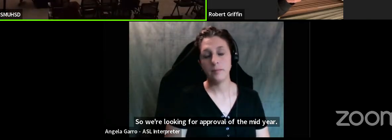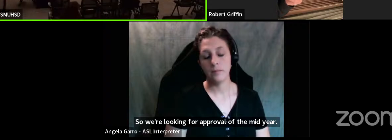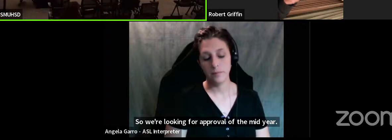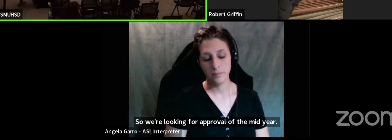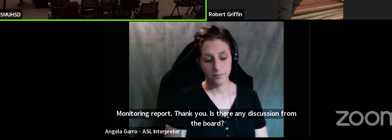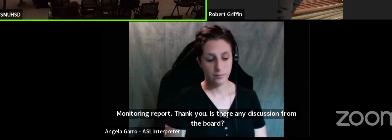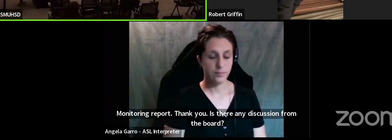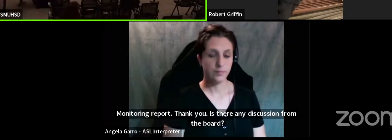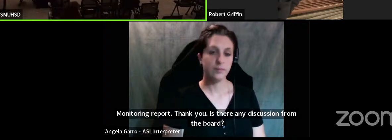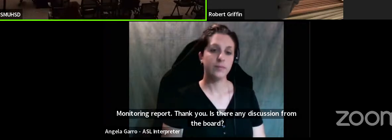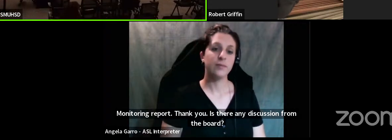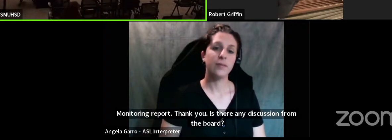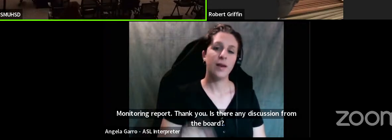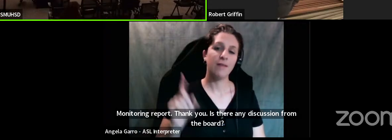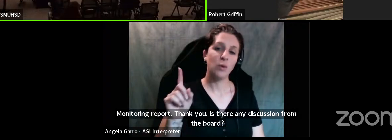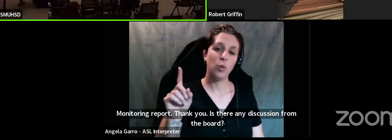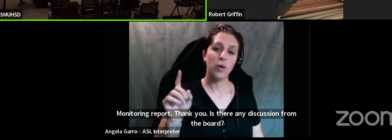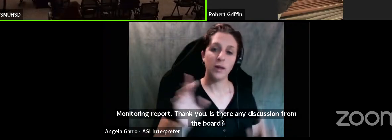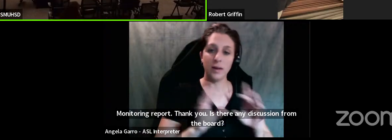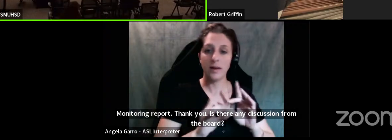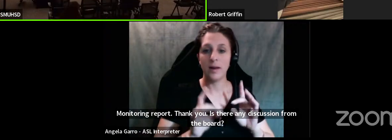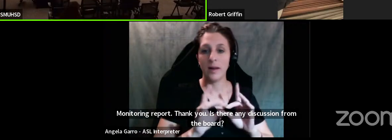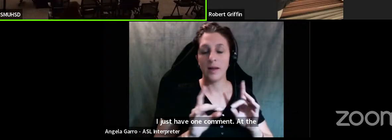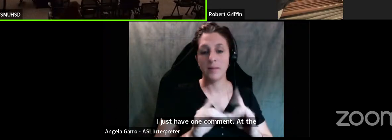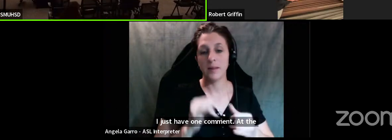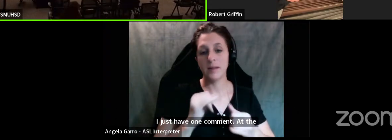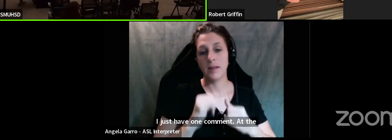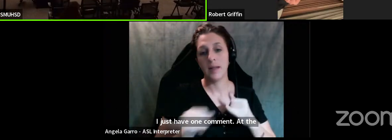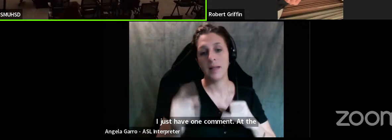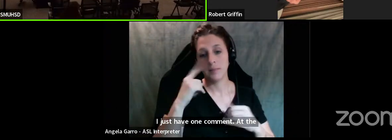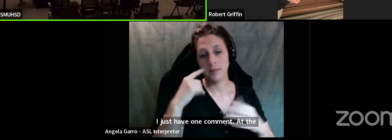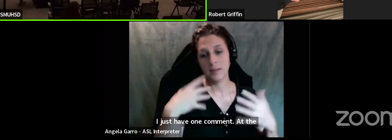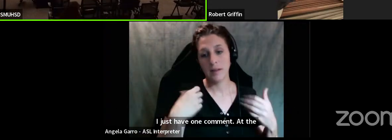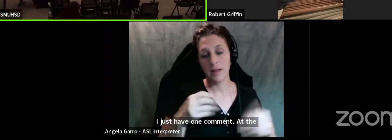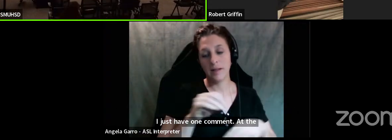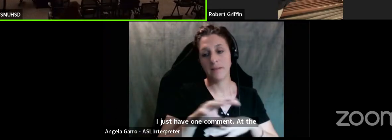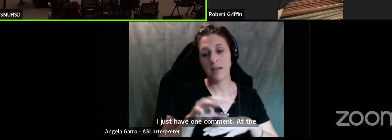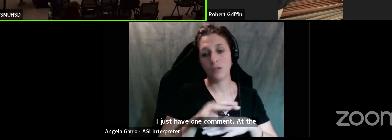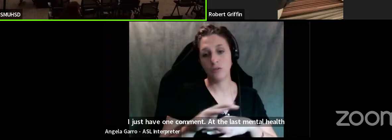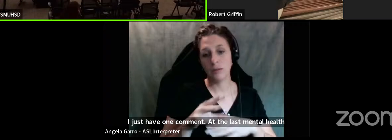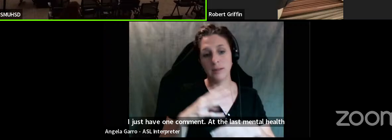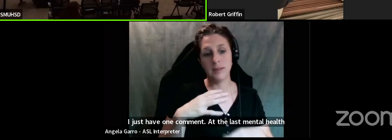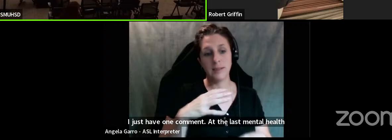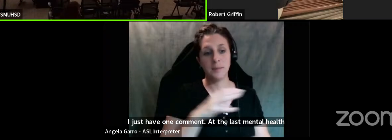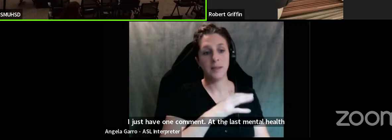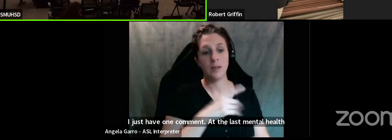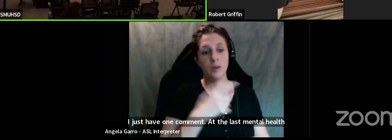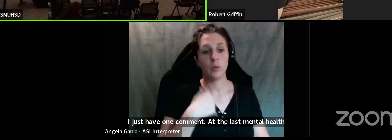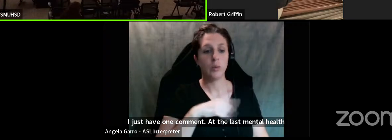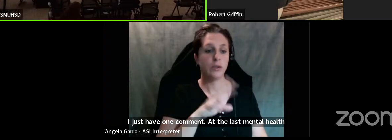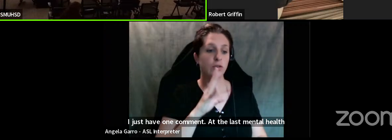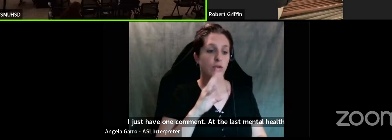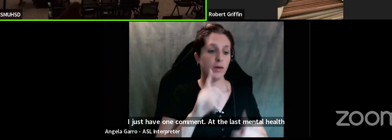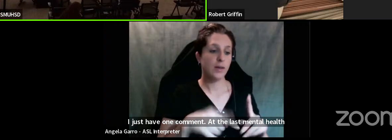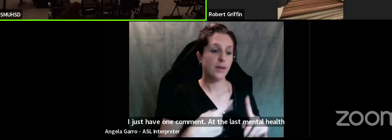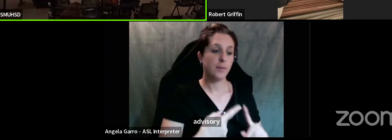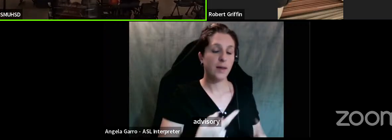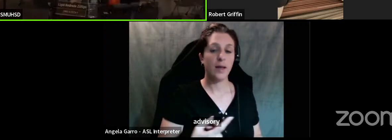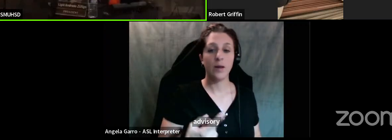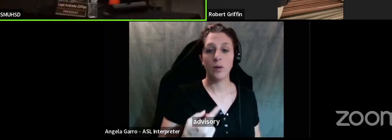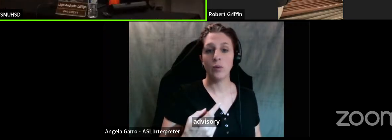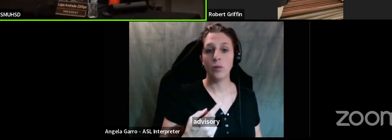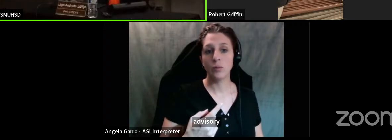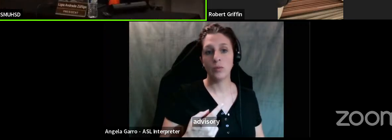I just have one comment. At the last Mental Health Advisory Committee, we were talking about